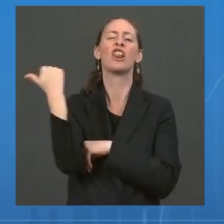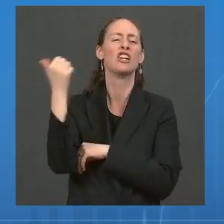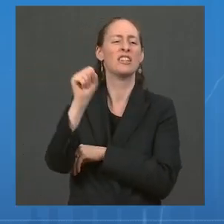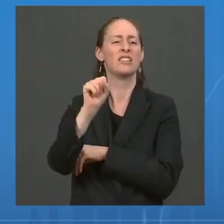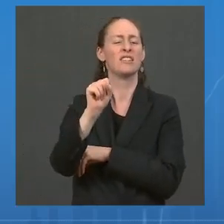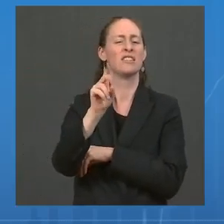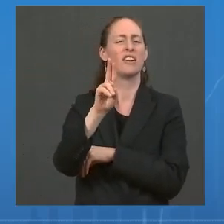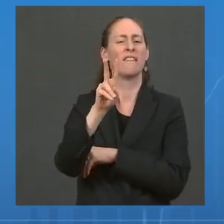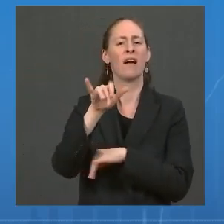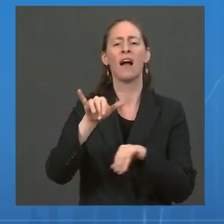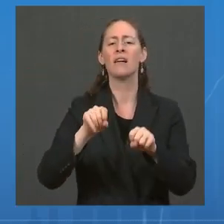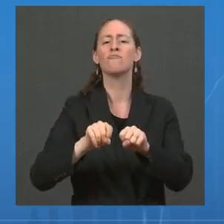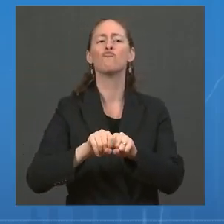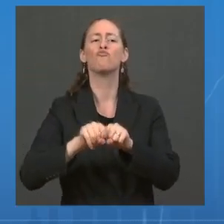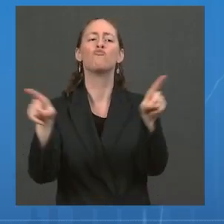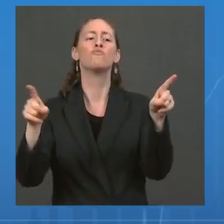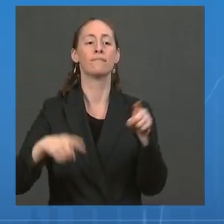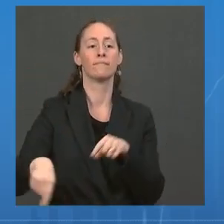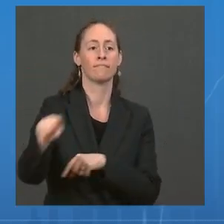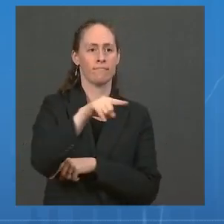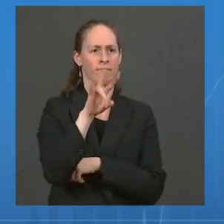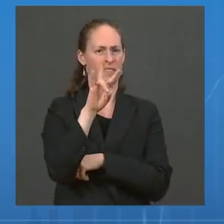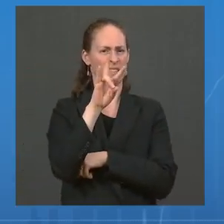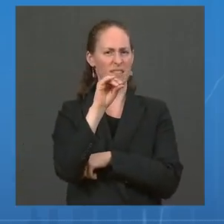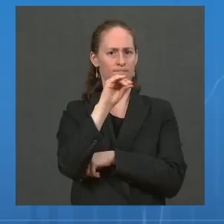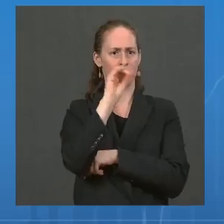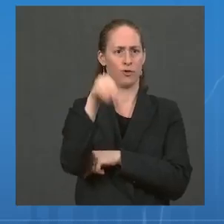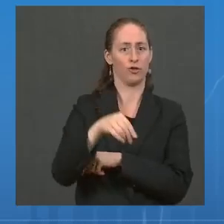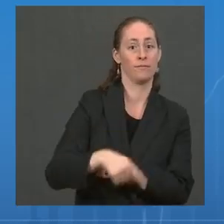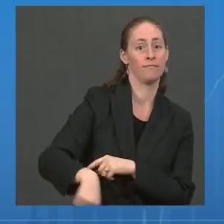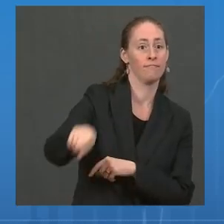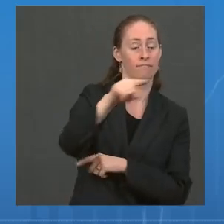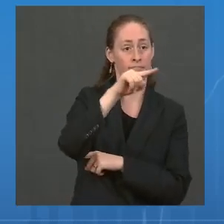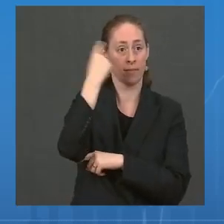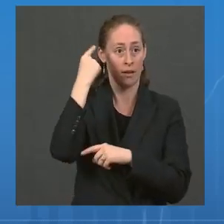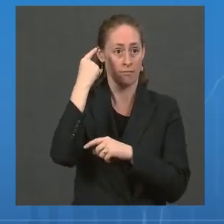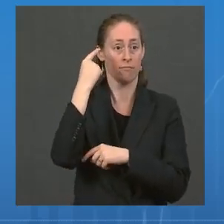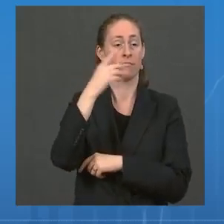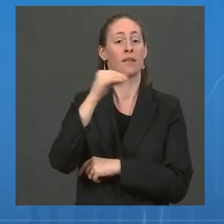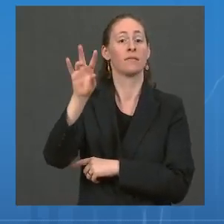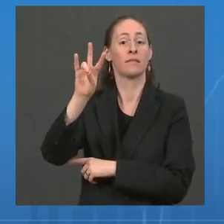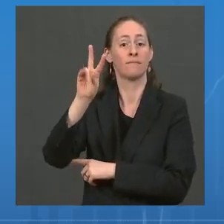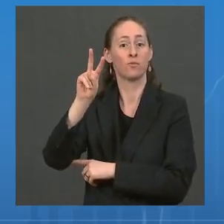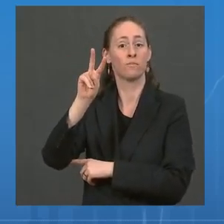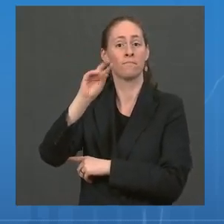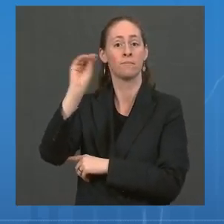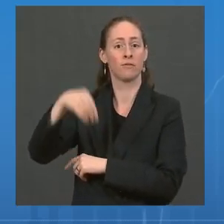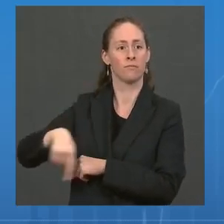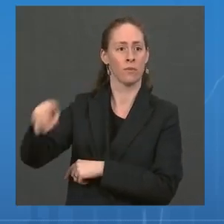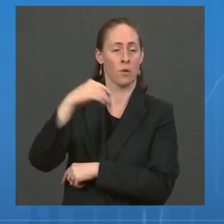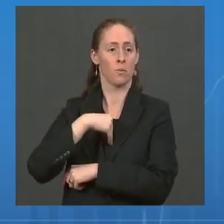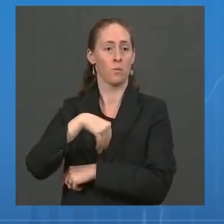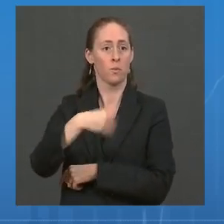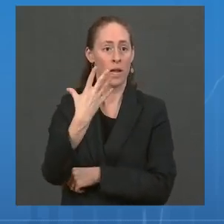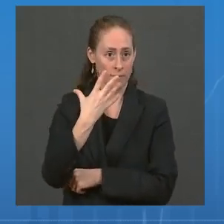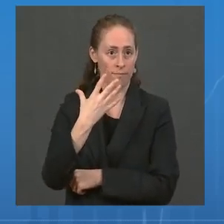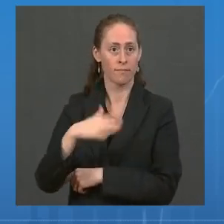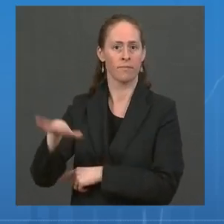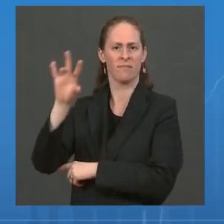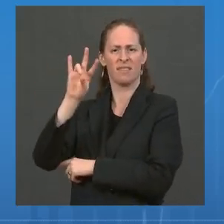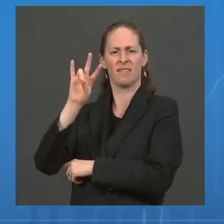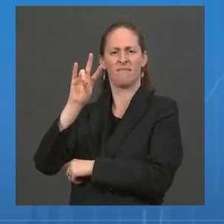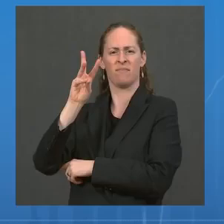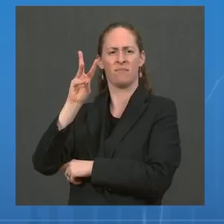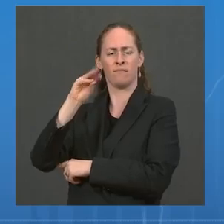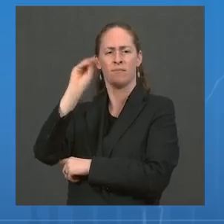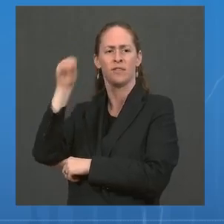of Black adults, 72% of white adults, and 76% of Hispanic adults have received at least one dose of the